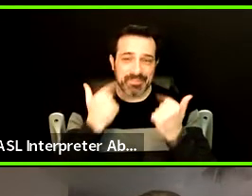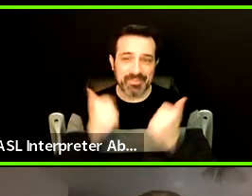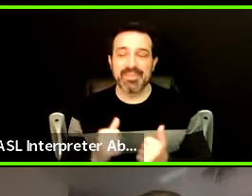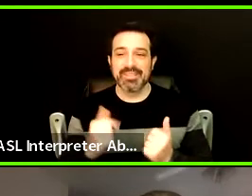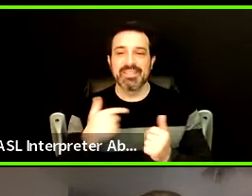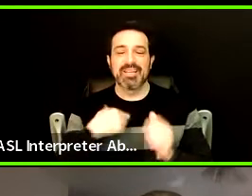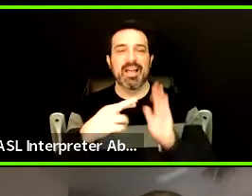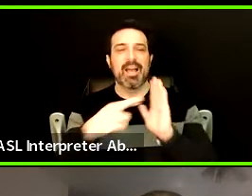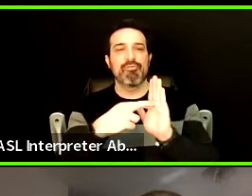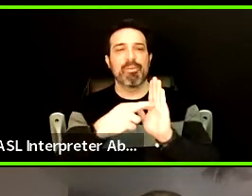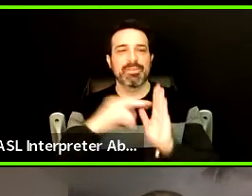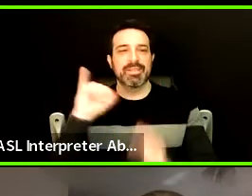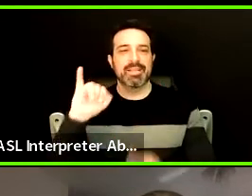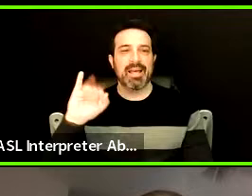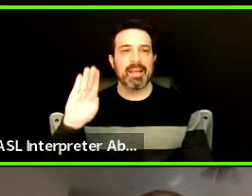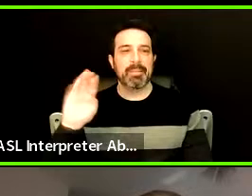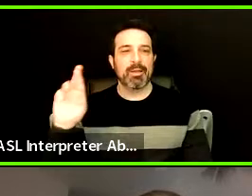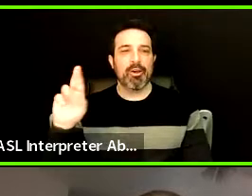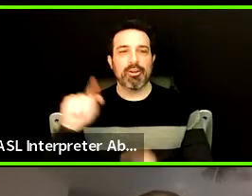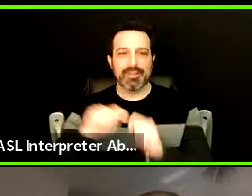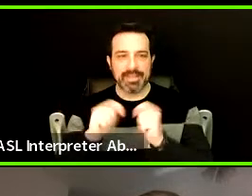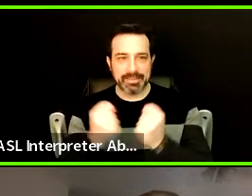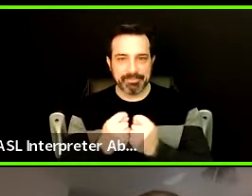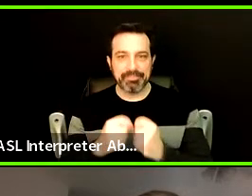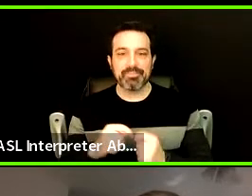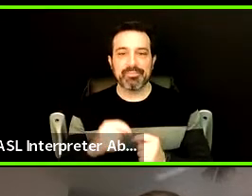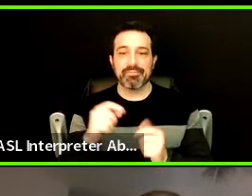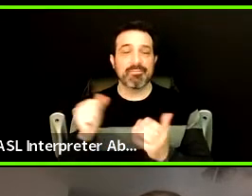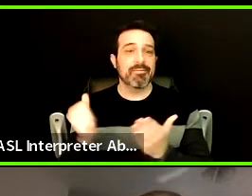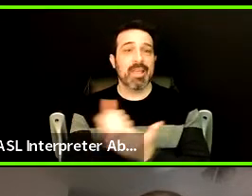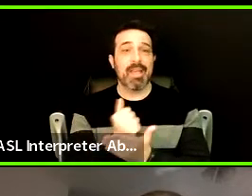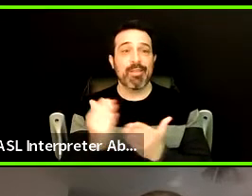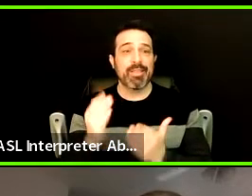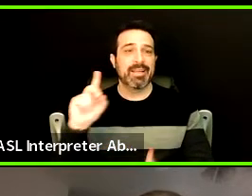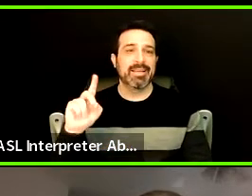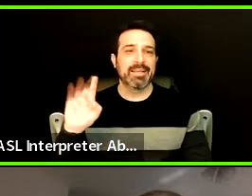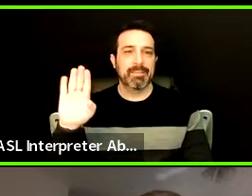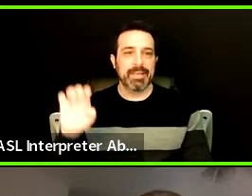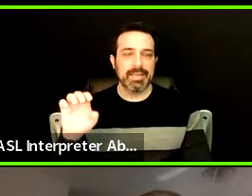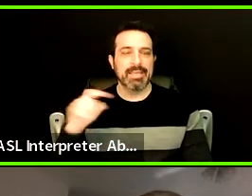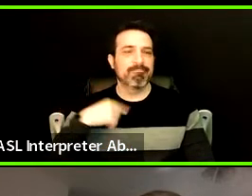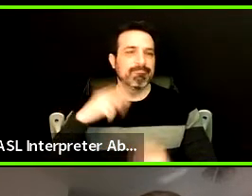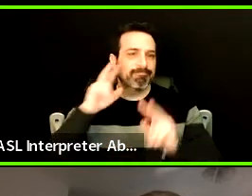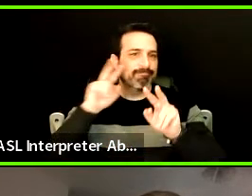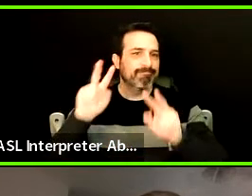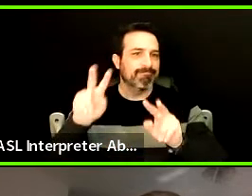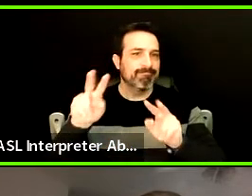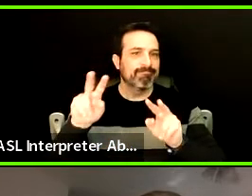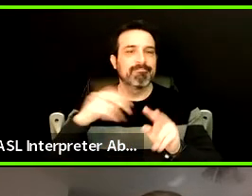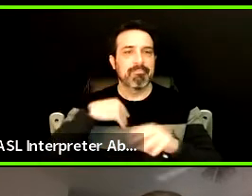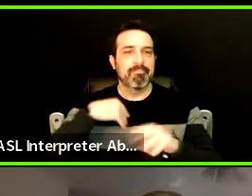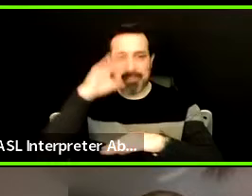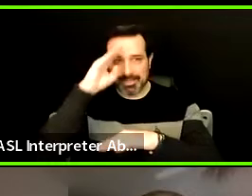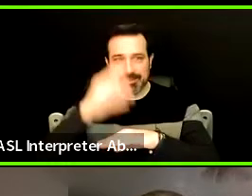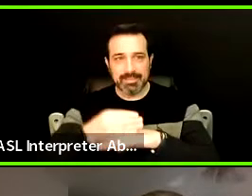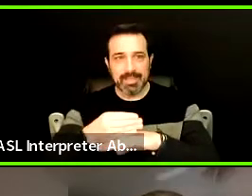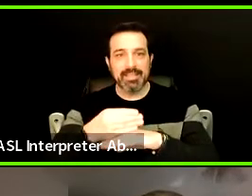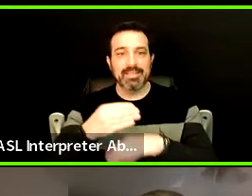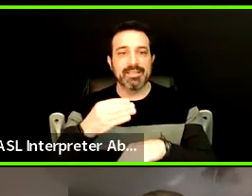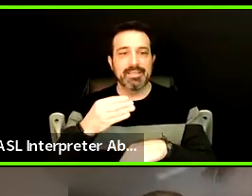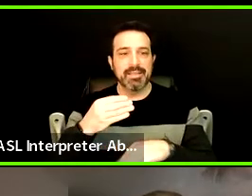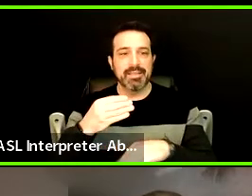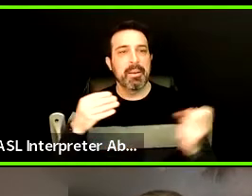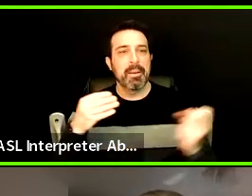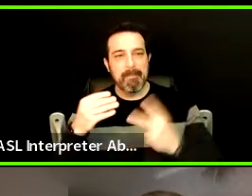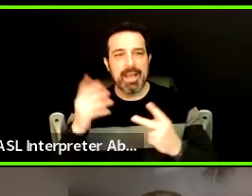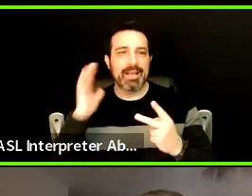I represent the IBR team, everything DBE, and I'm looking forward to my son coming back